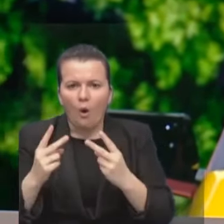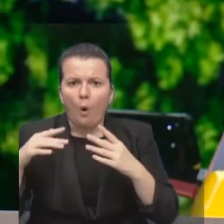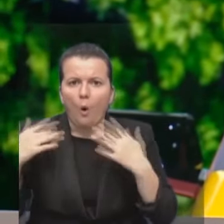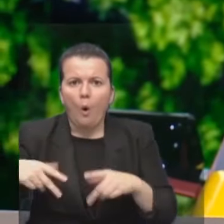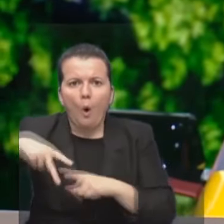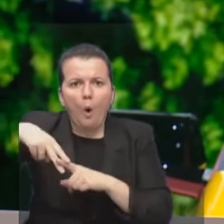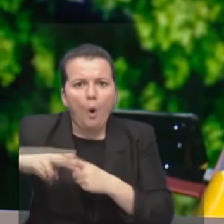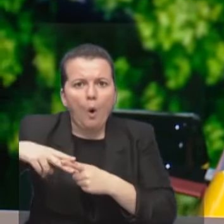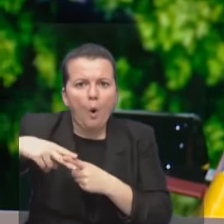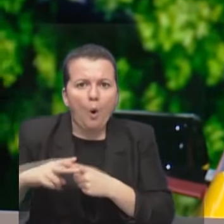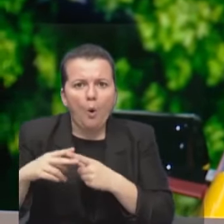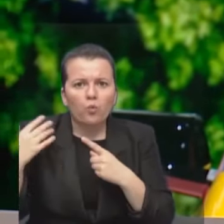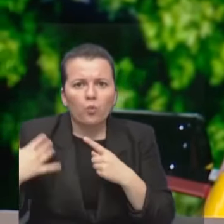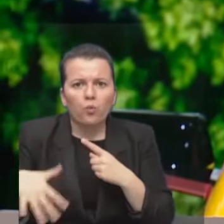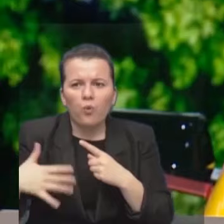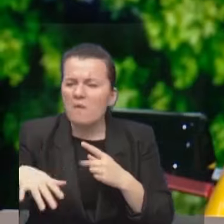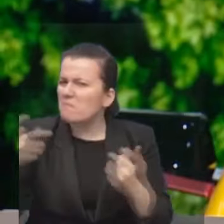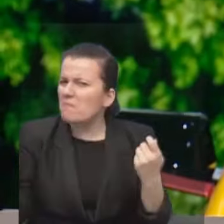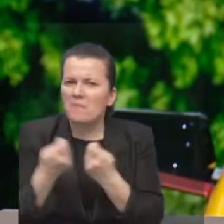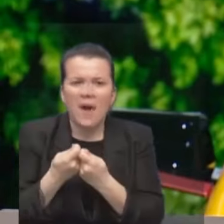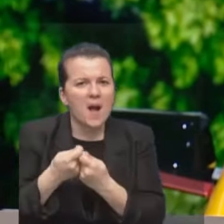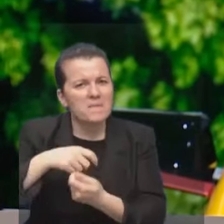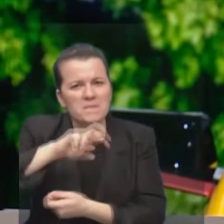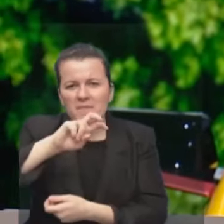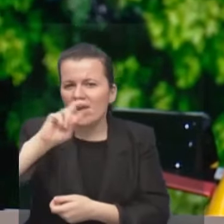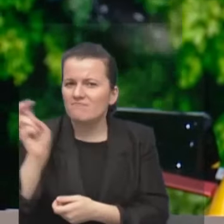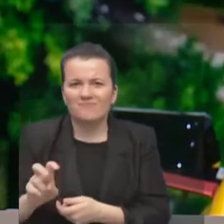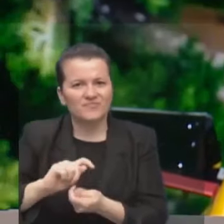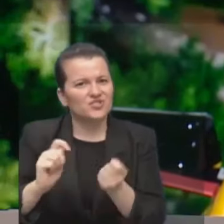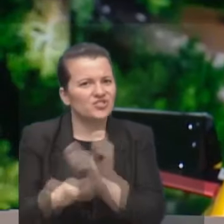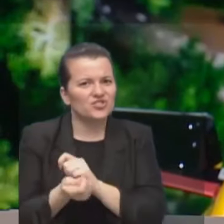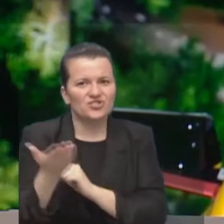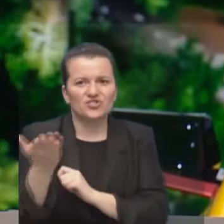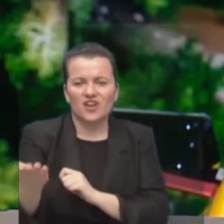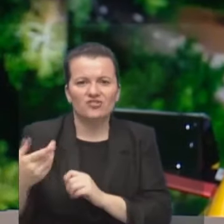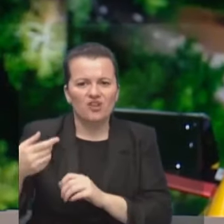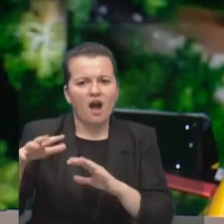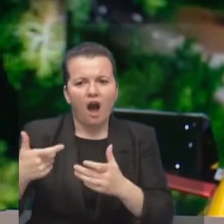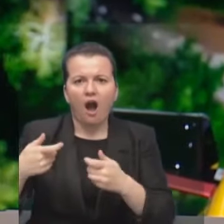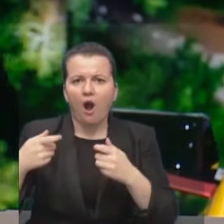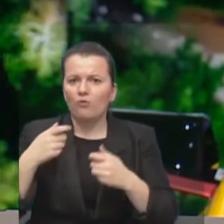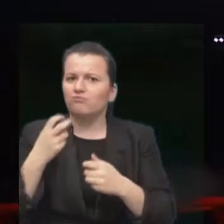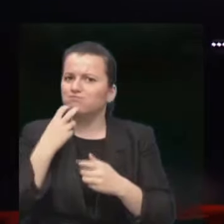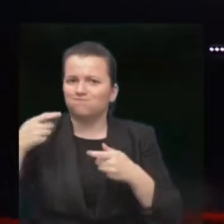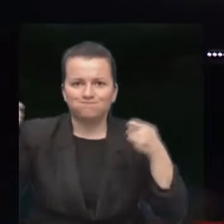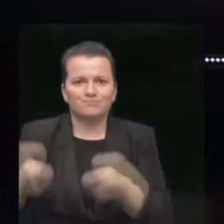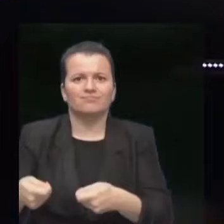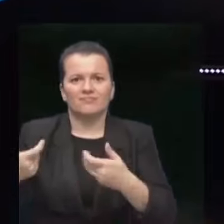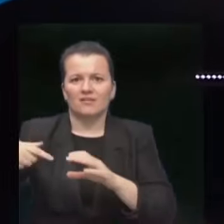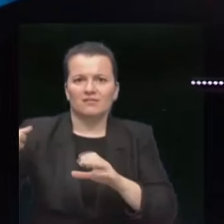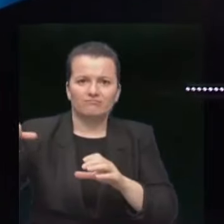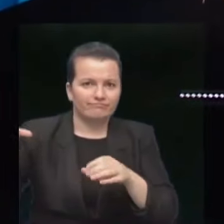energy transition. It will help us bridge that gap. But of course, that has